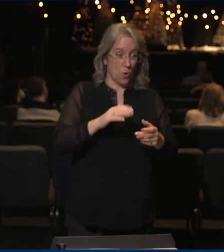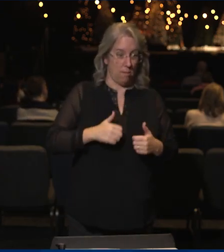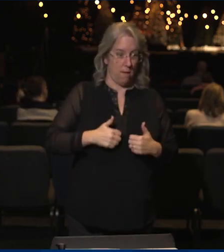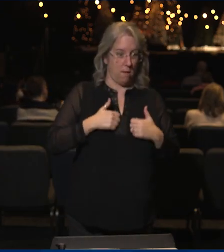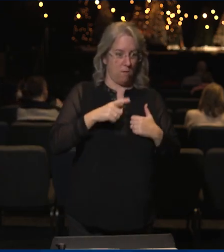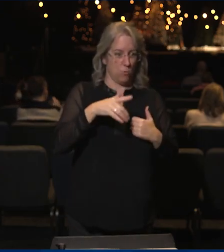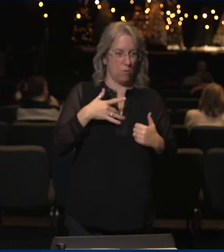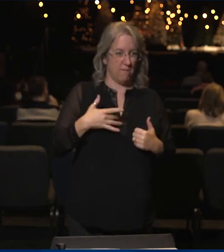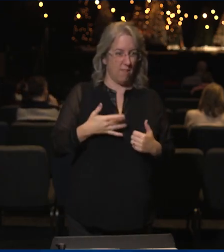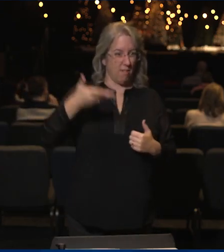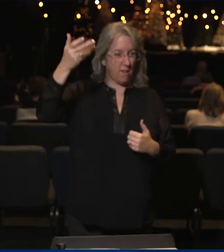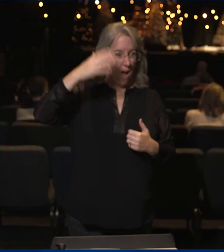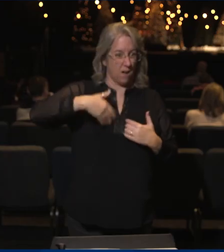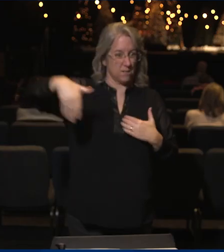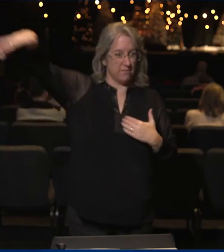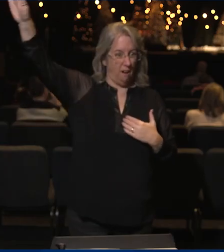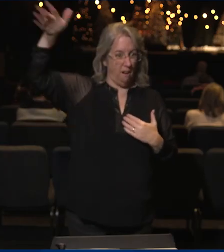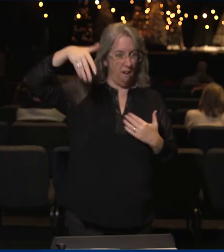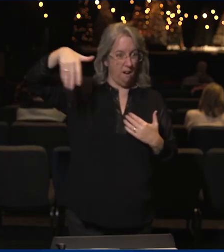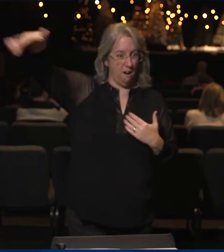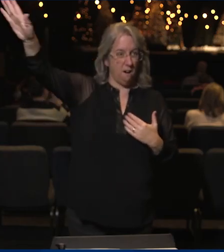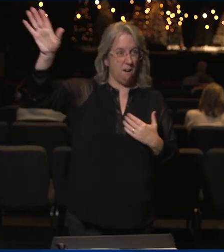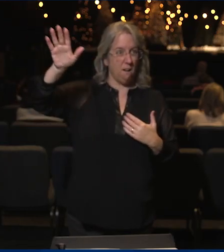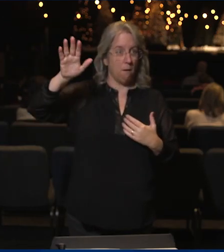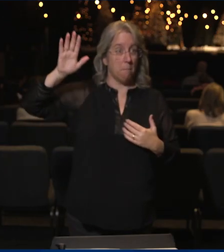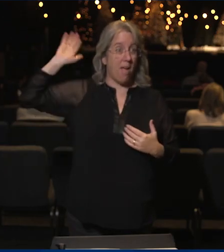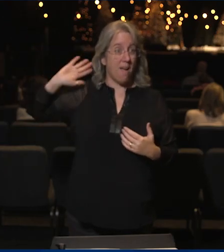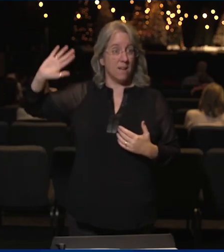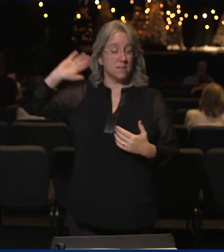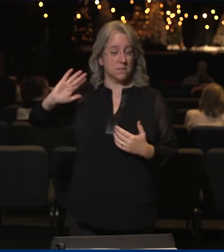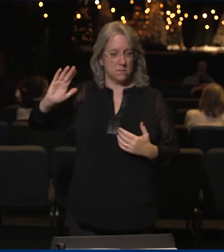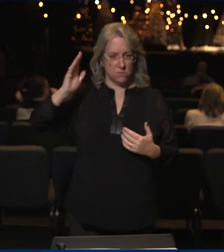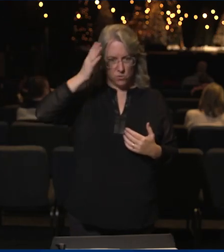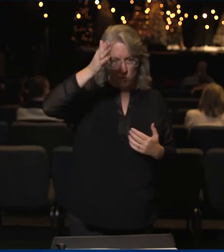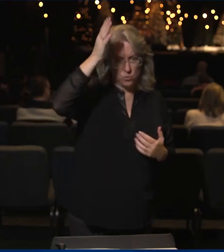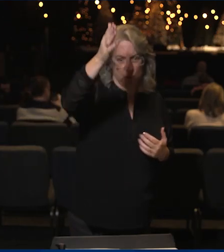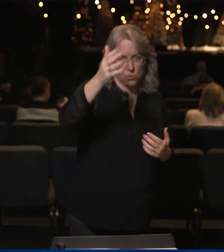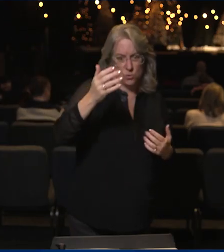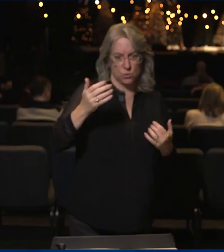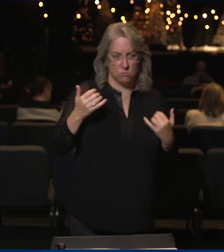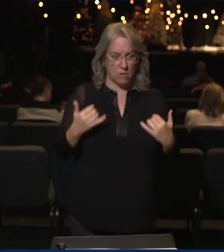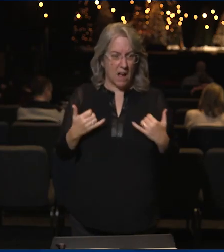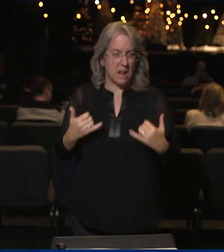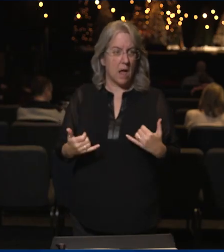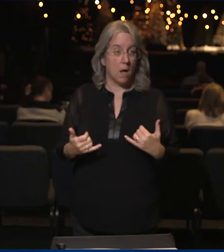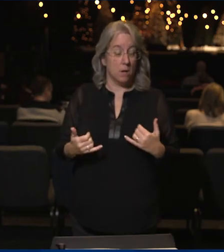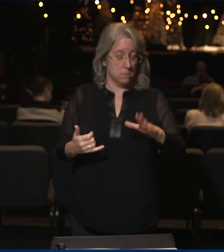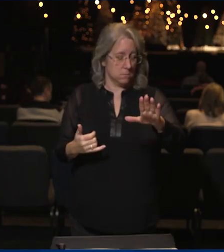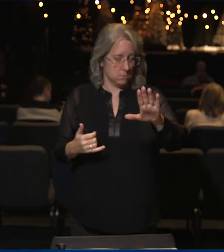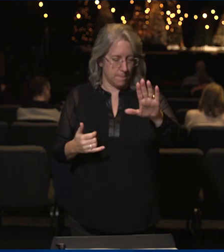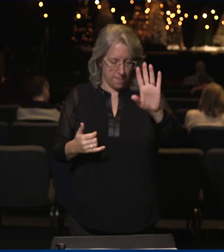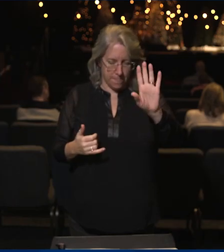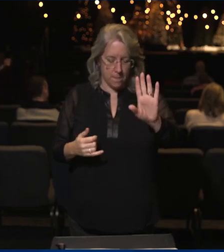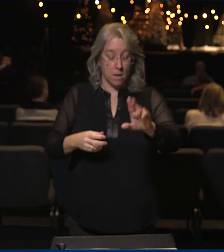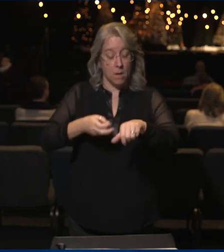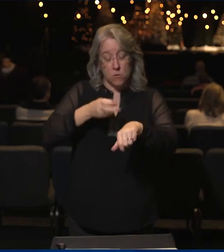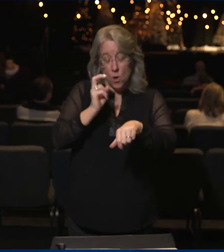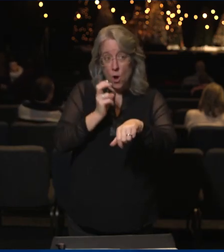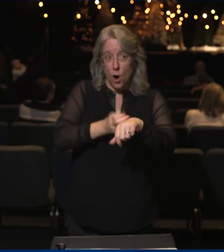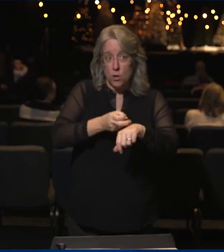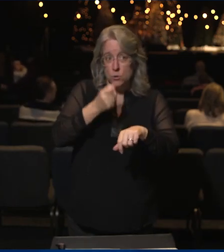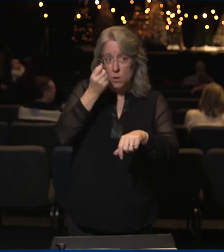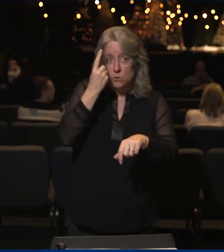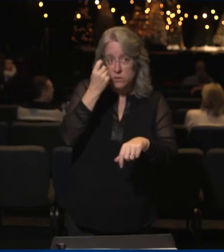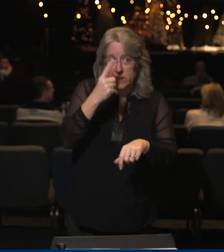off, in your past, in your future, in your present. Now, this can be hard to understand, but it